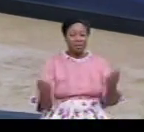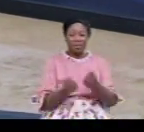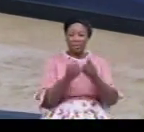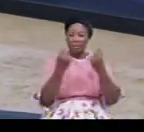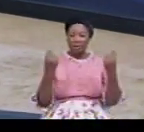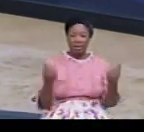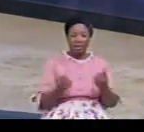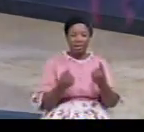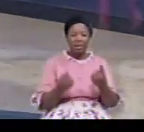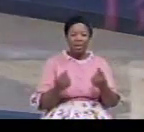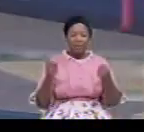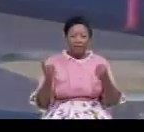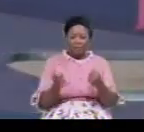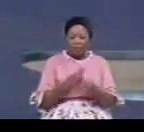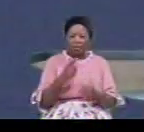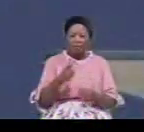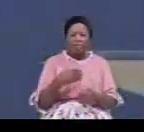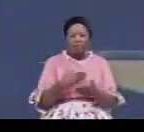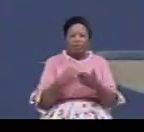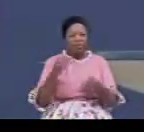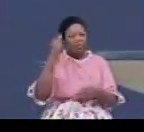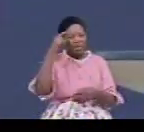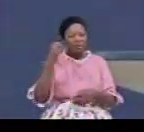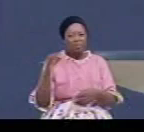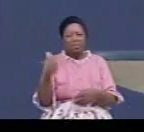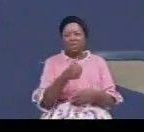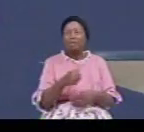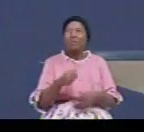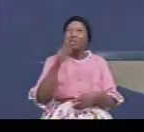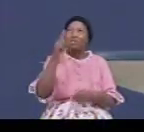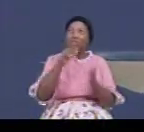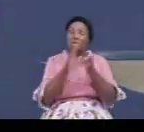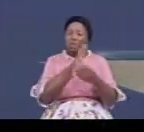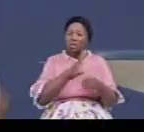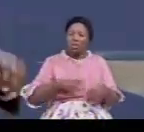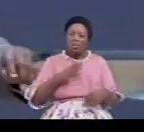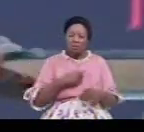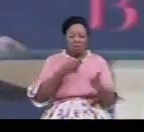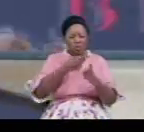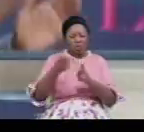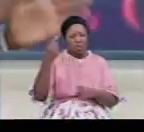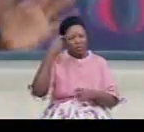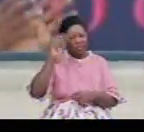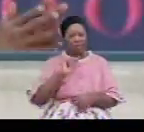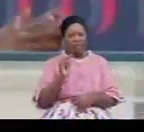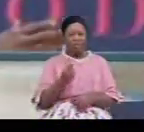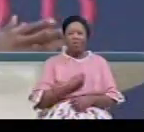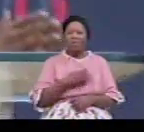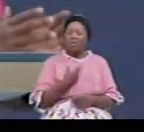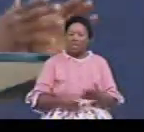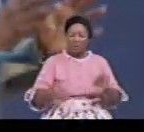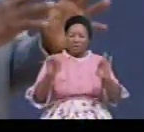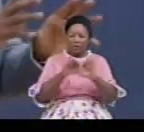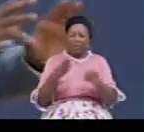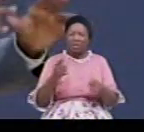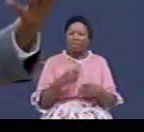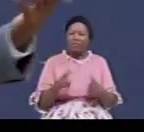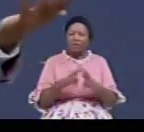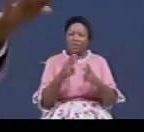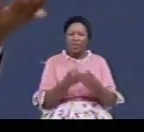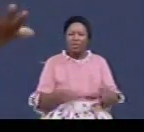think of why he was wounded, number one, the central thing, the important thing, the essential thing,